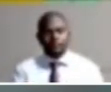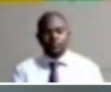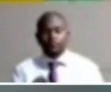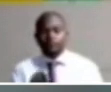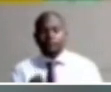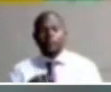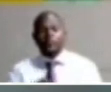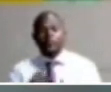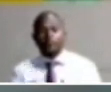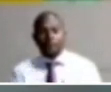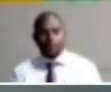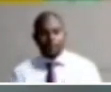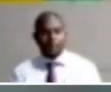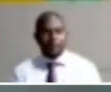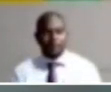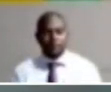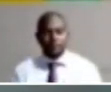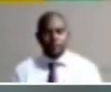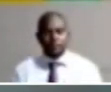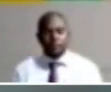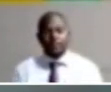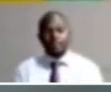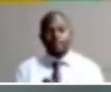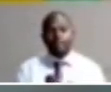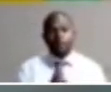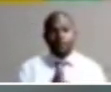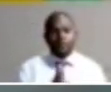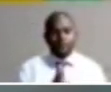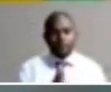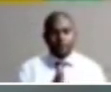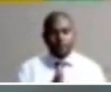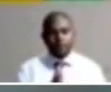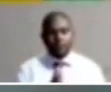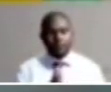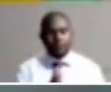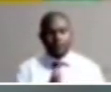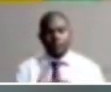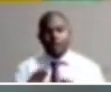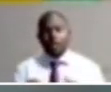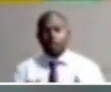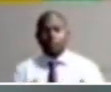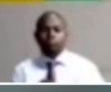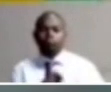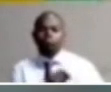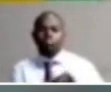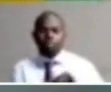This means that 14 out of the